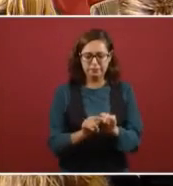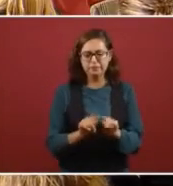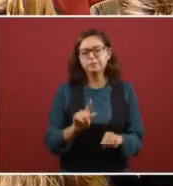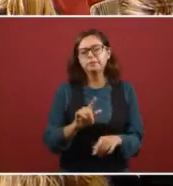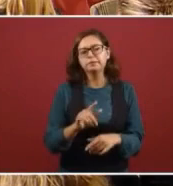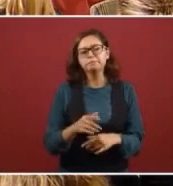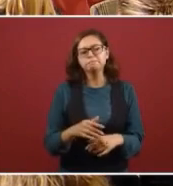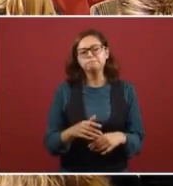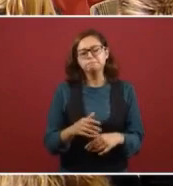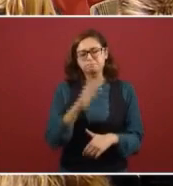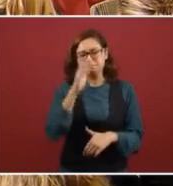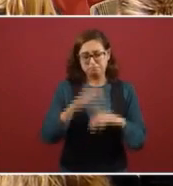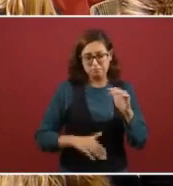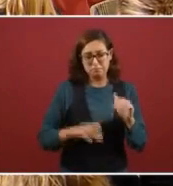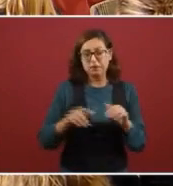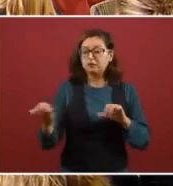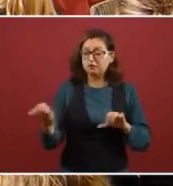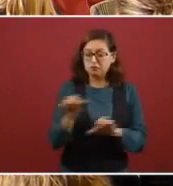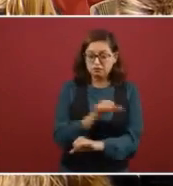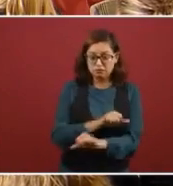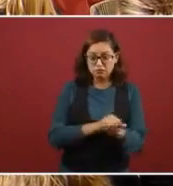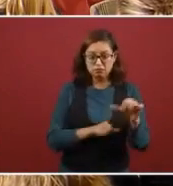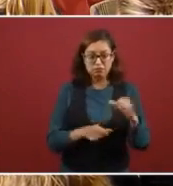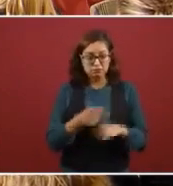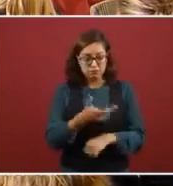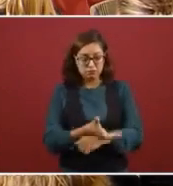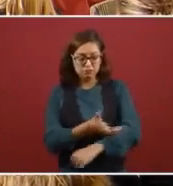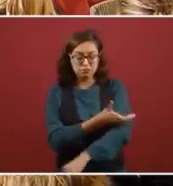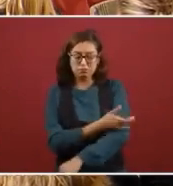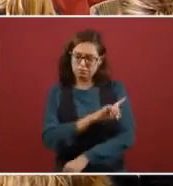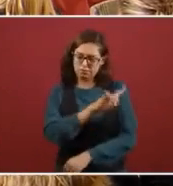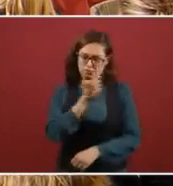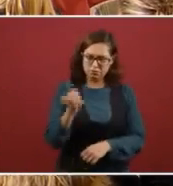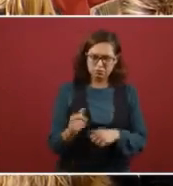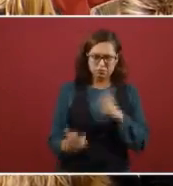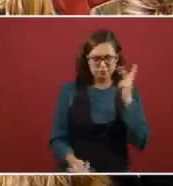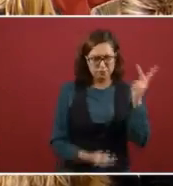the other gentleman a chance to talk.